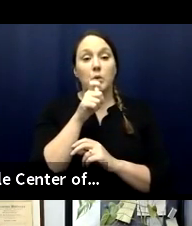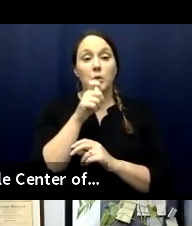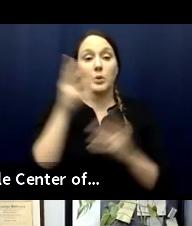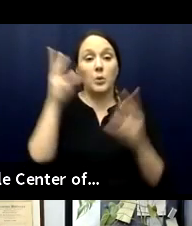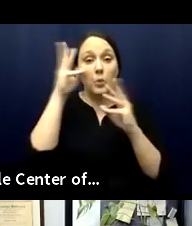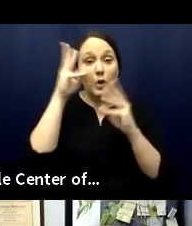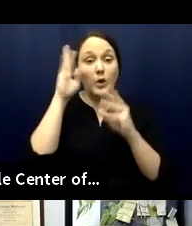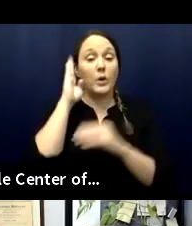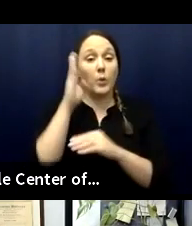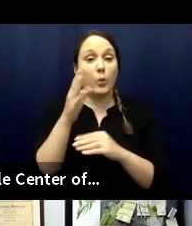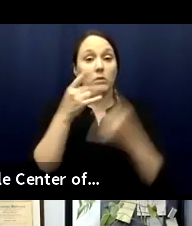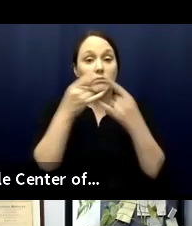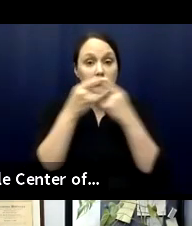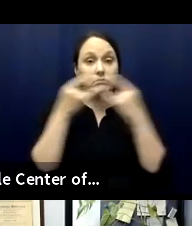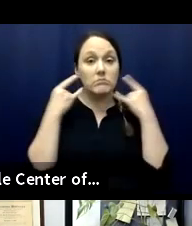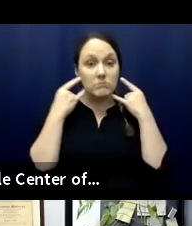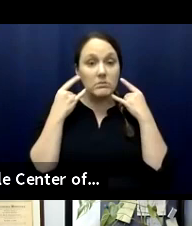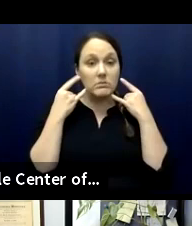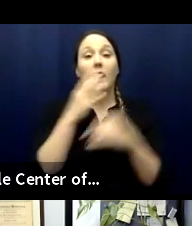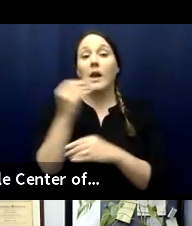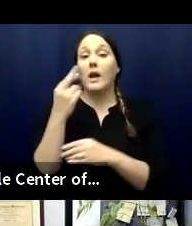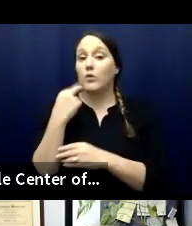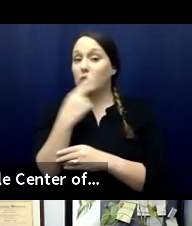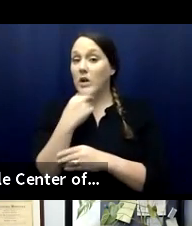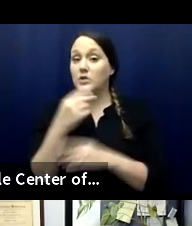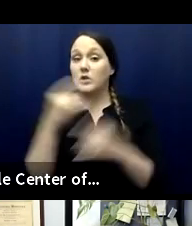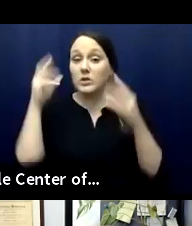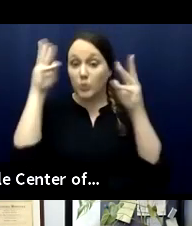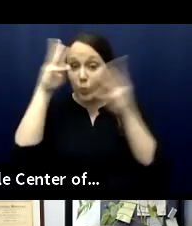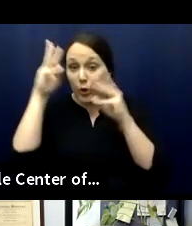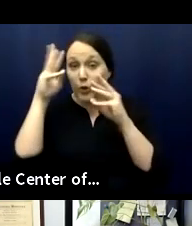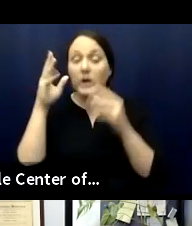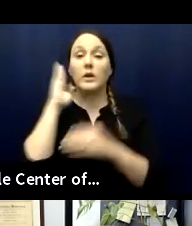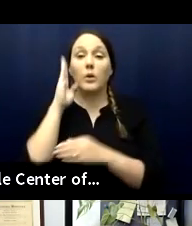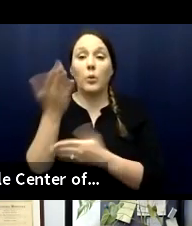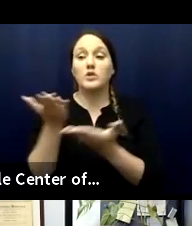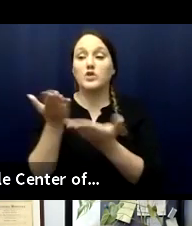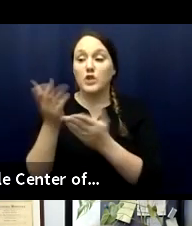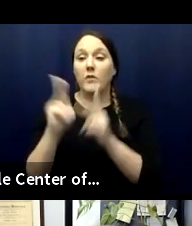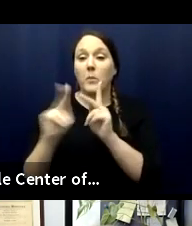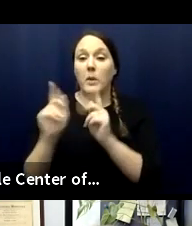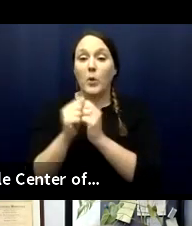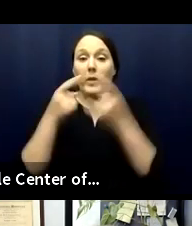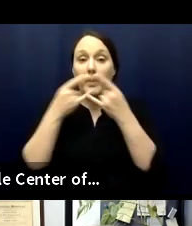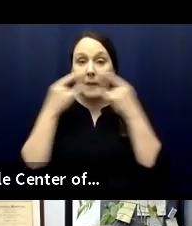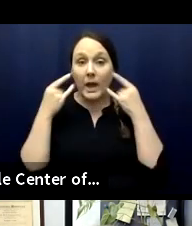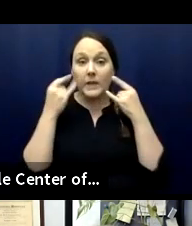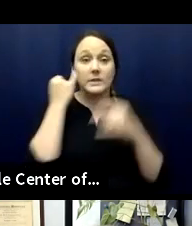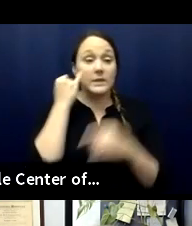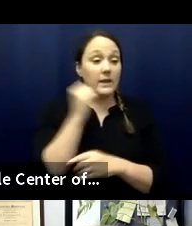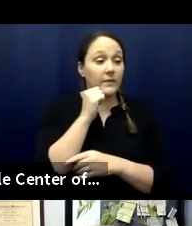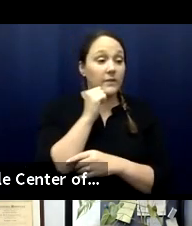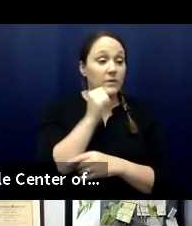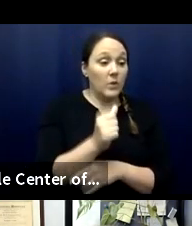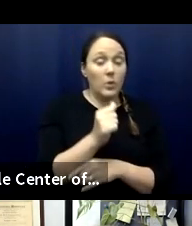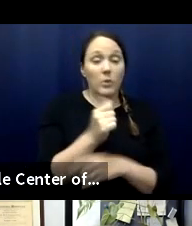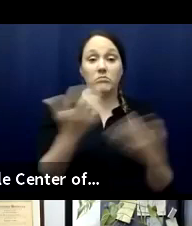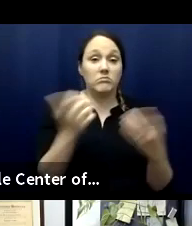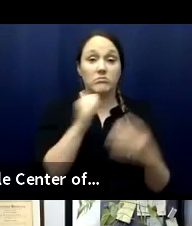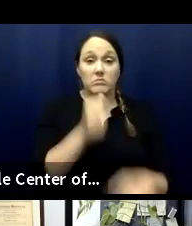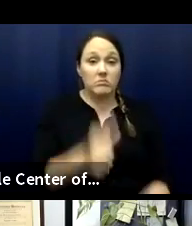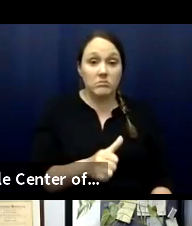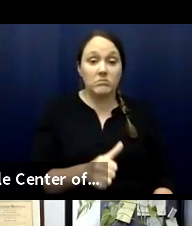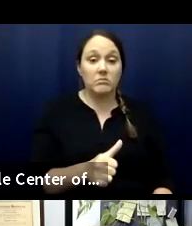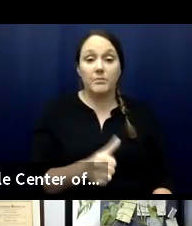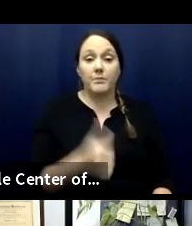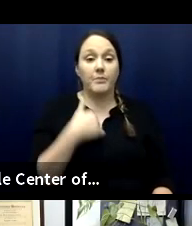mask, and the restaurants that we're worried about will serve people with masks, and the ones that don't will not.